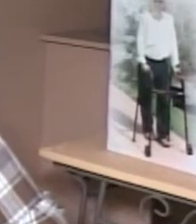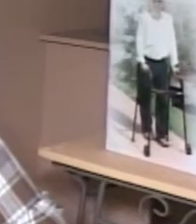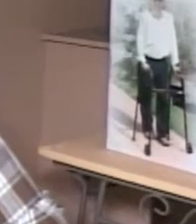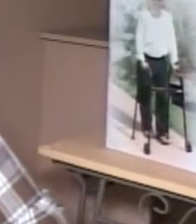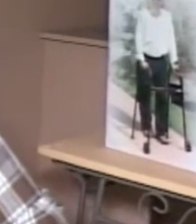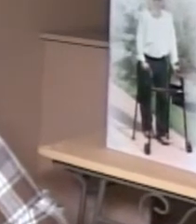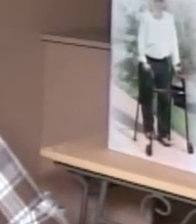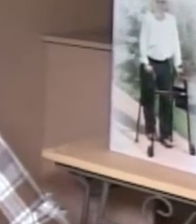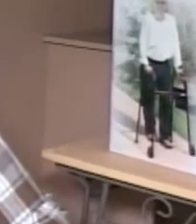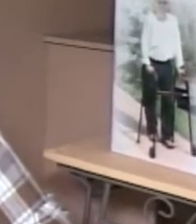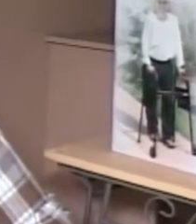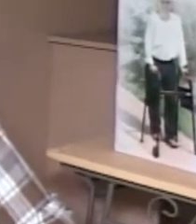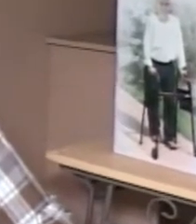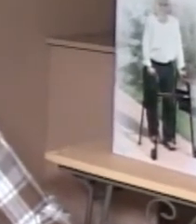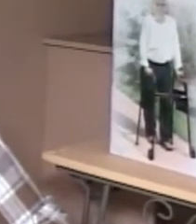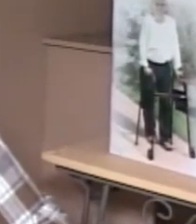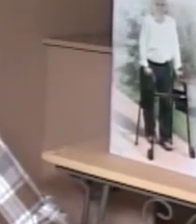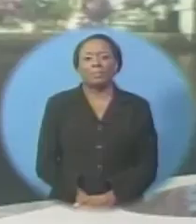to a greater degree.